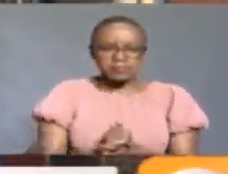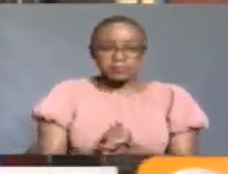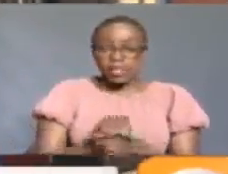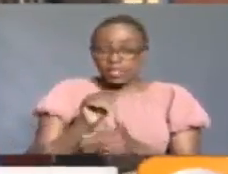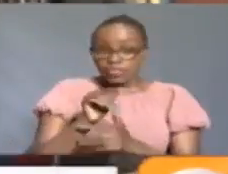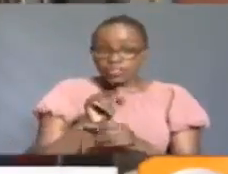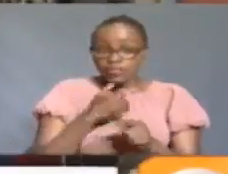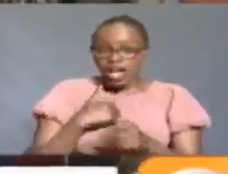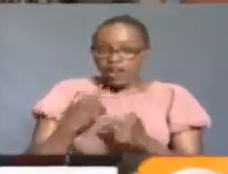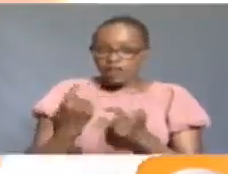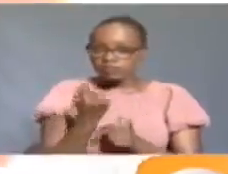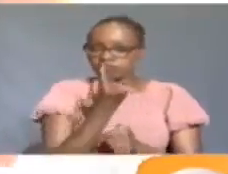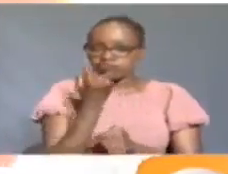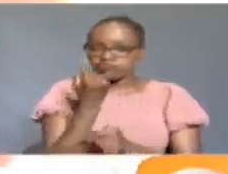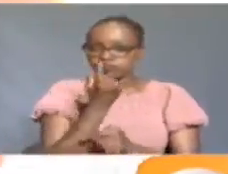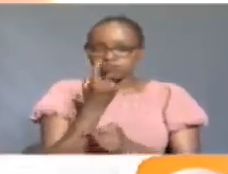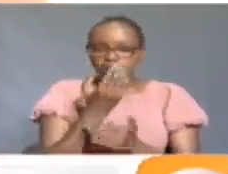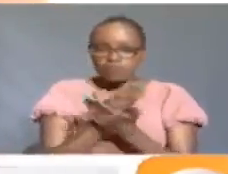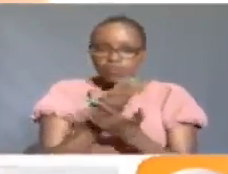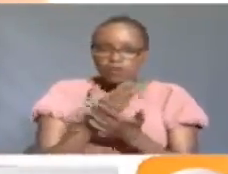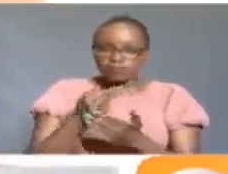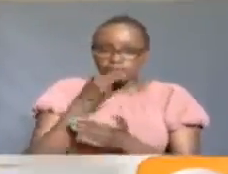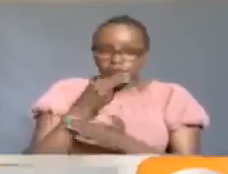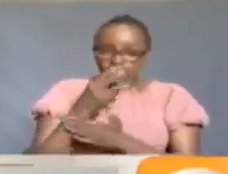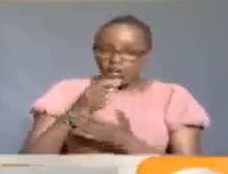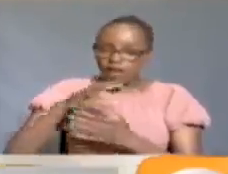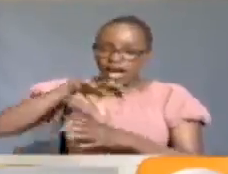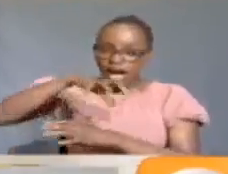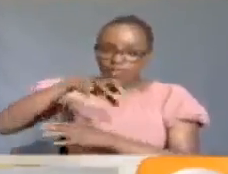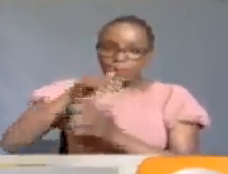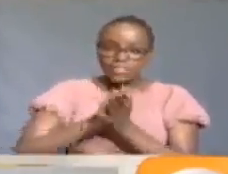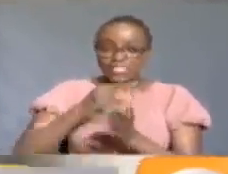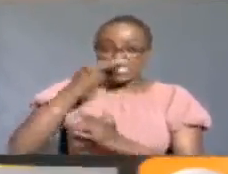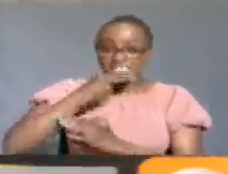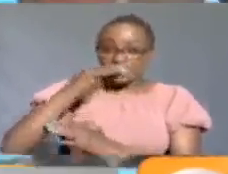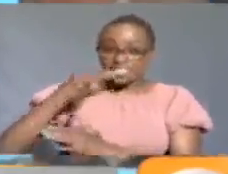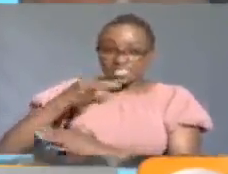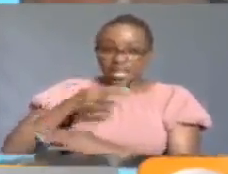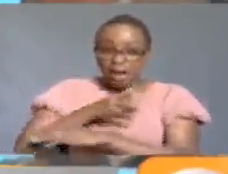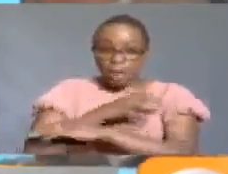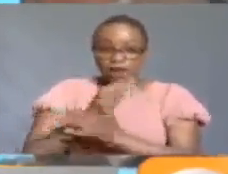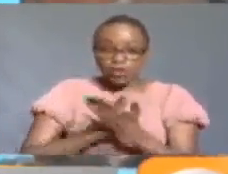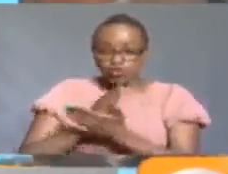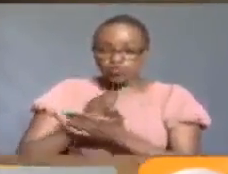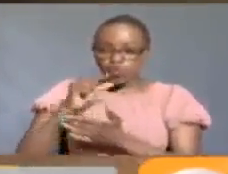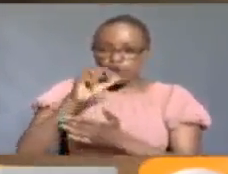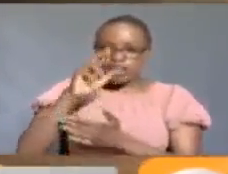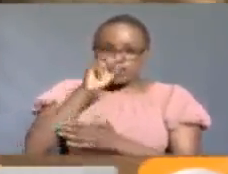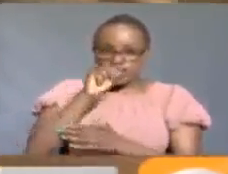It's fitted with a rotating plate, a spoon, a thermos flask, and a toothbrush, powered by gear levers and